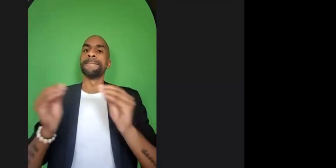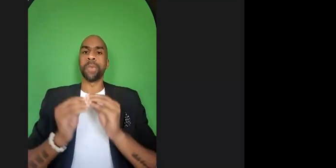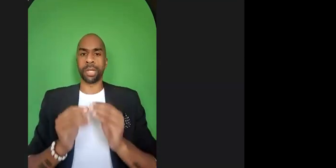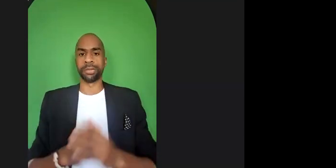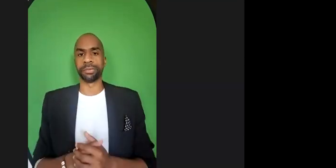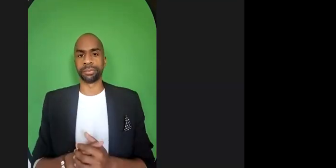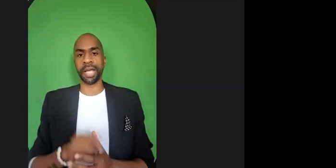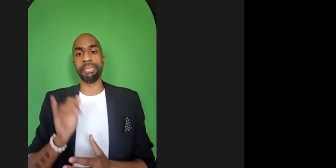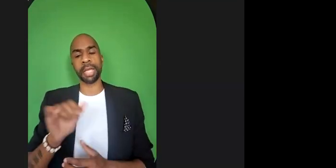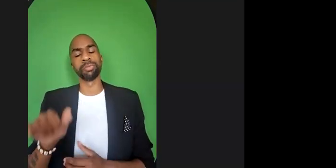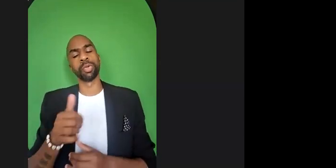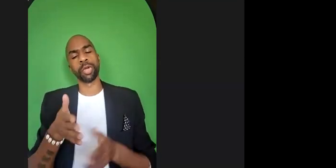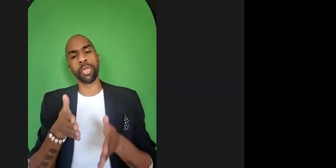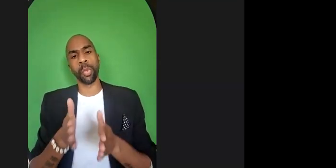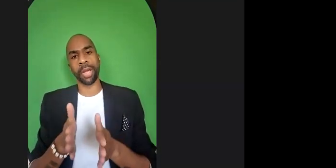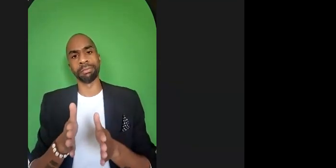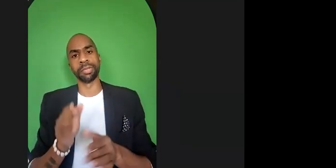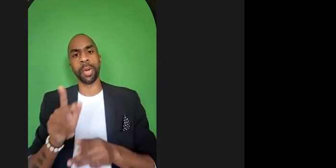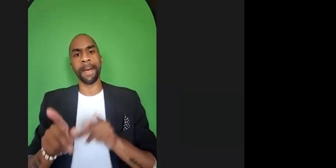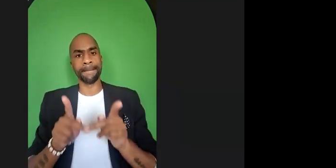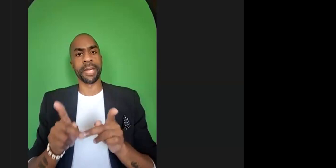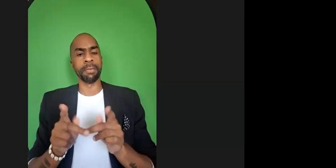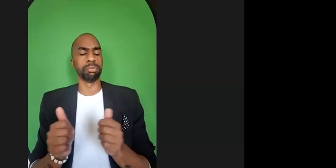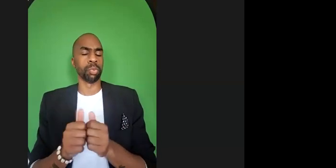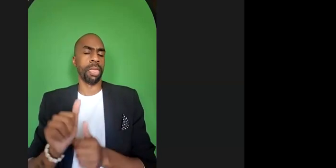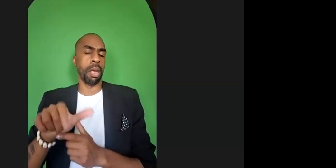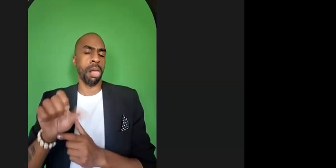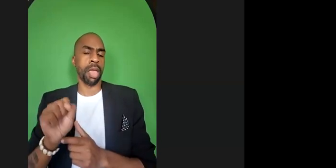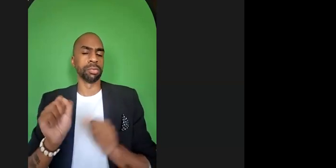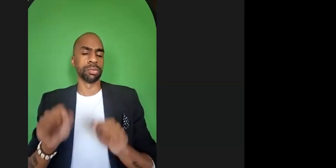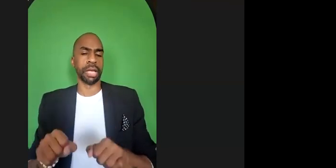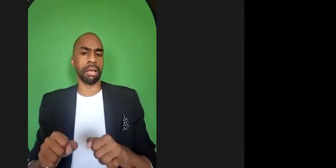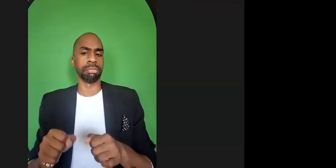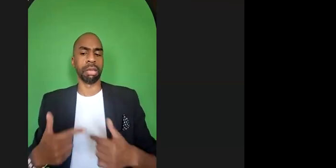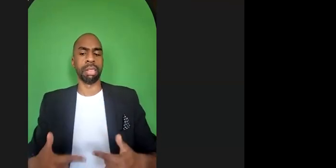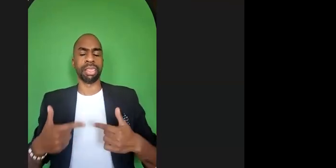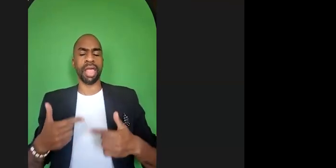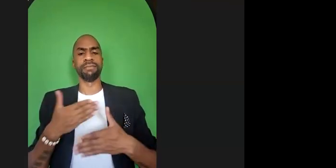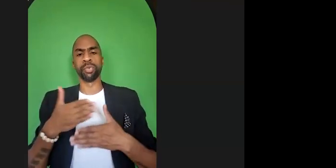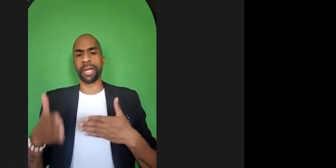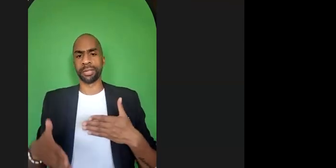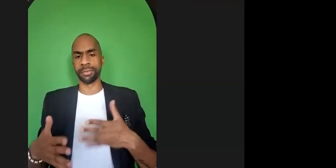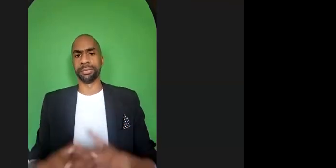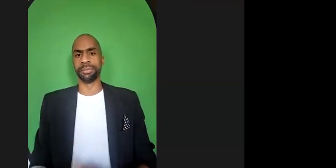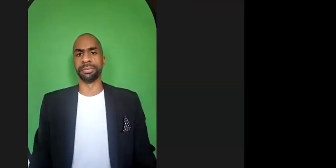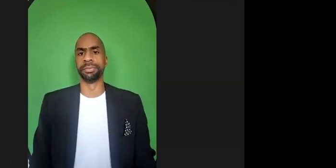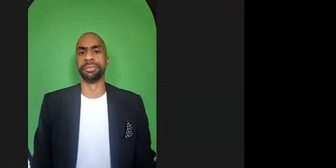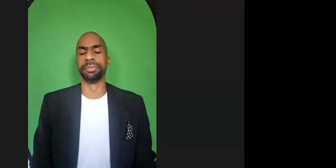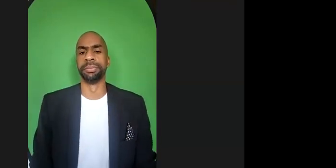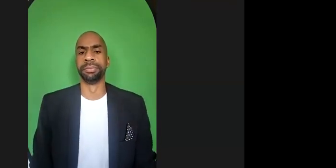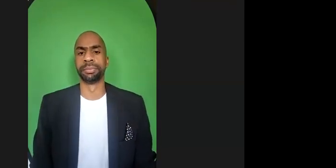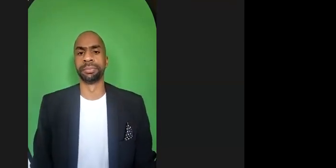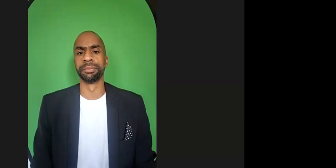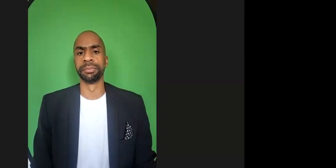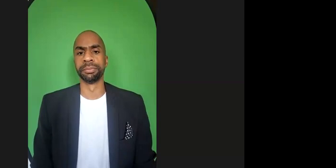be another way that people with ALS can end their lives. Right. Even individuals that have opted